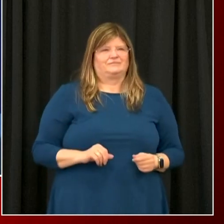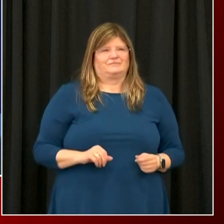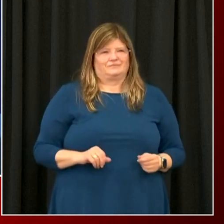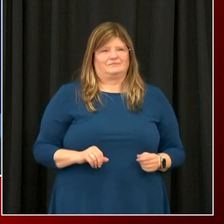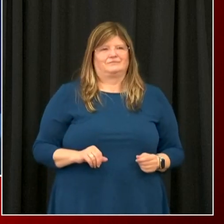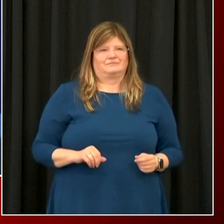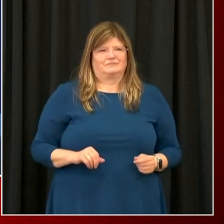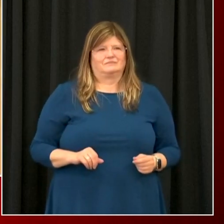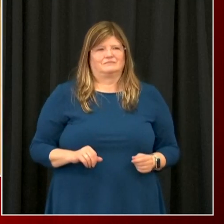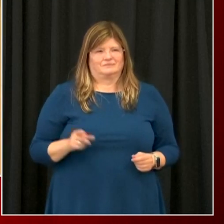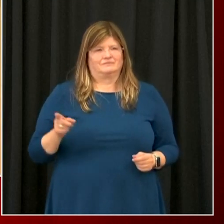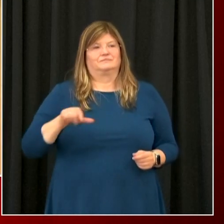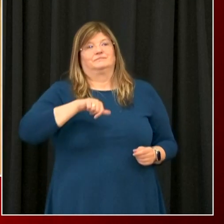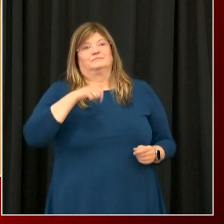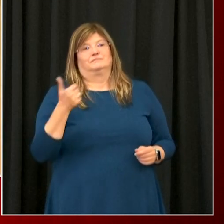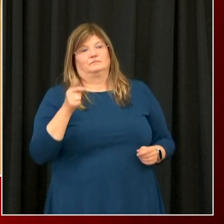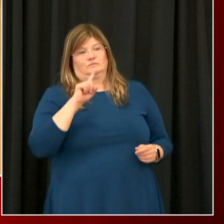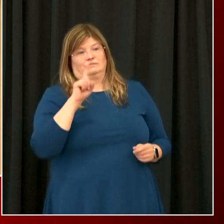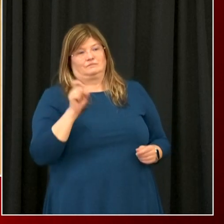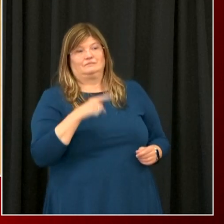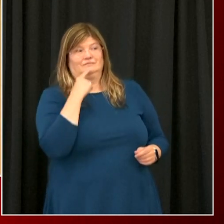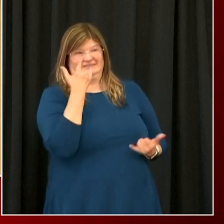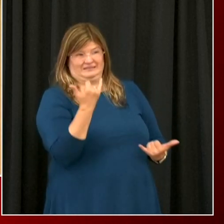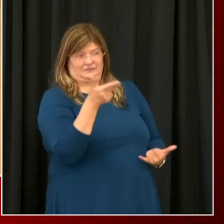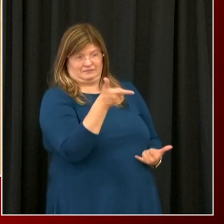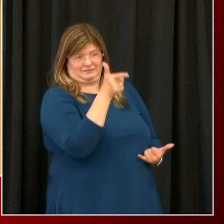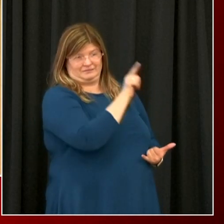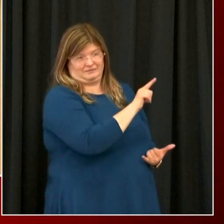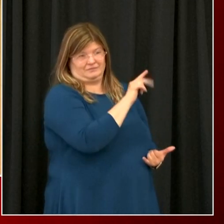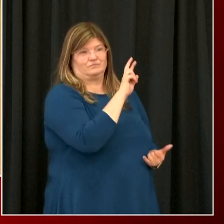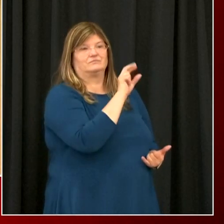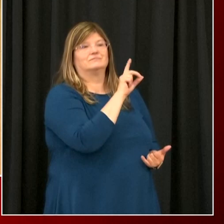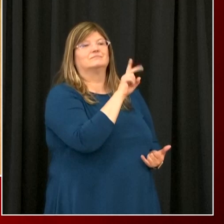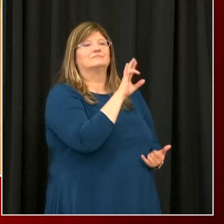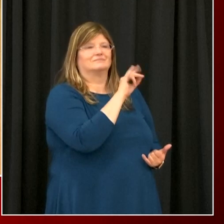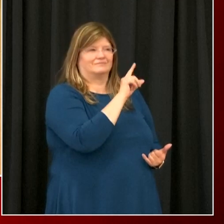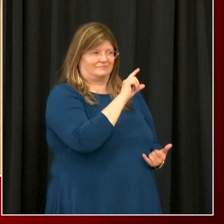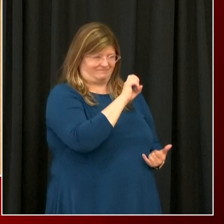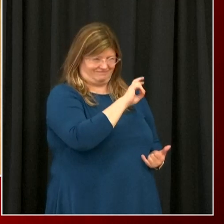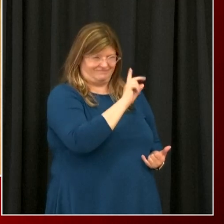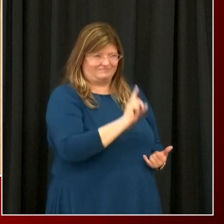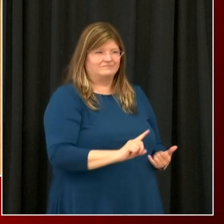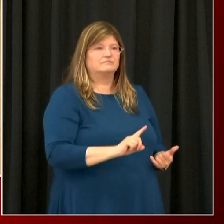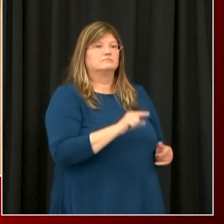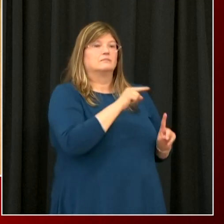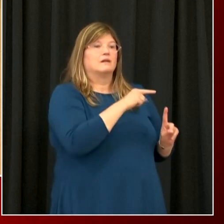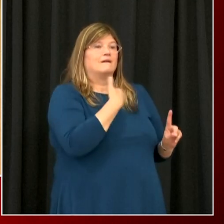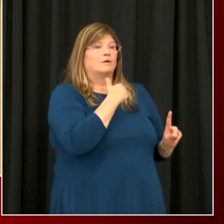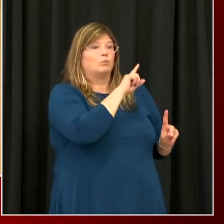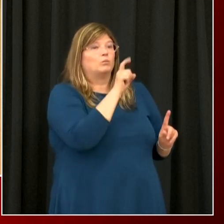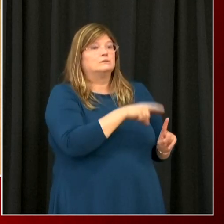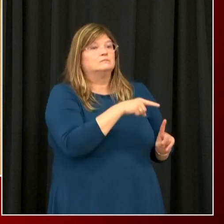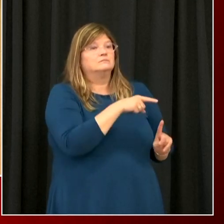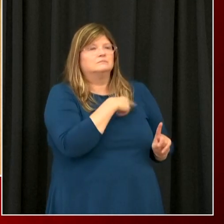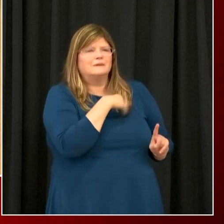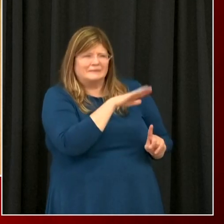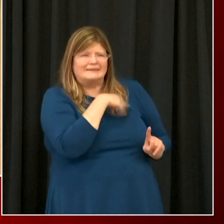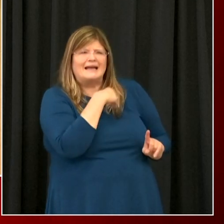Rodriguez, you and I had this question for you about a few weeks ago, but things have